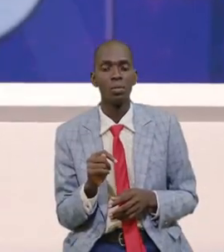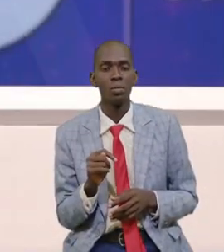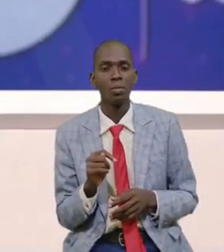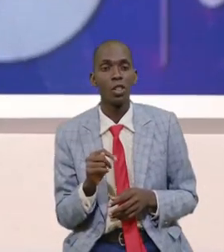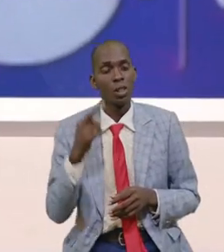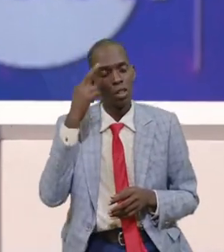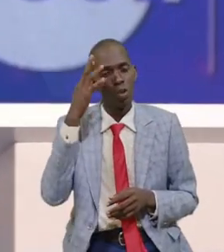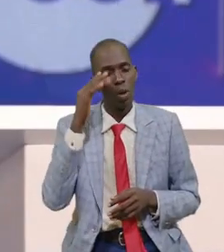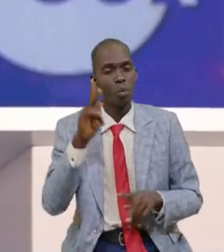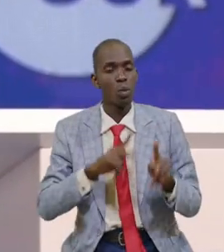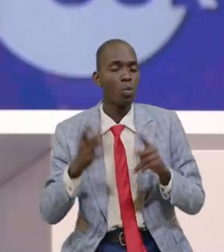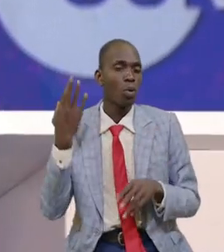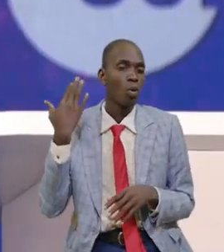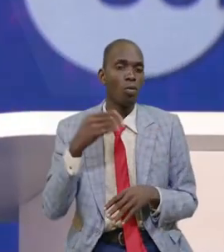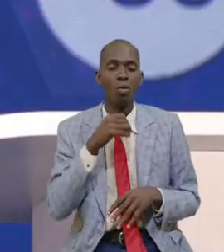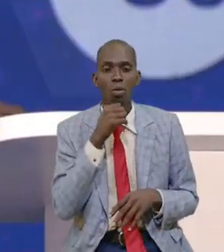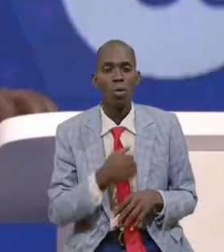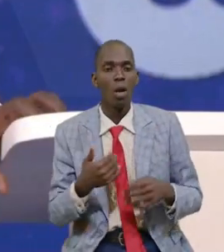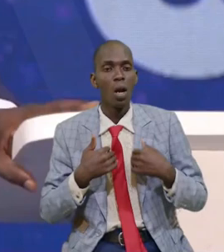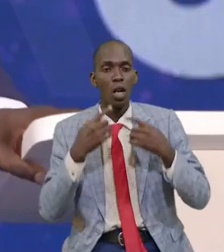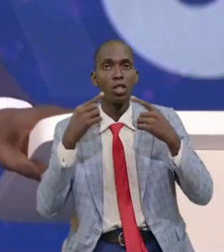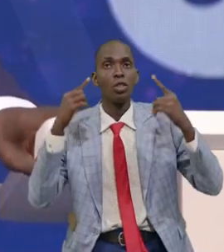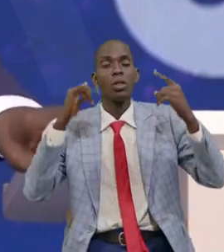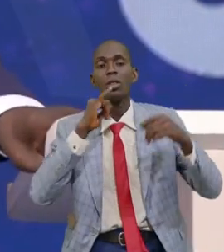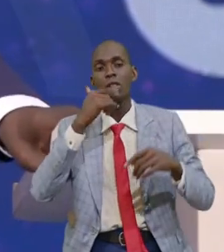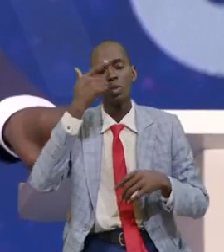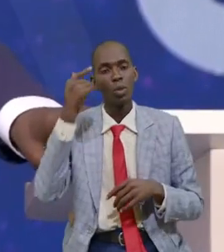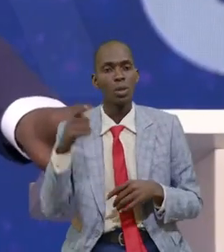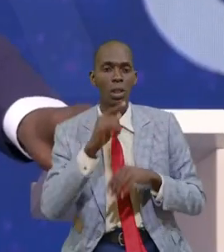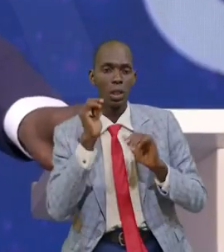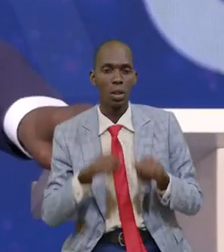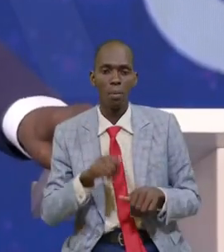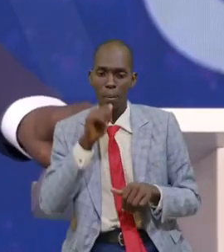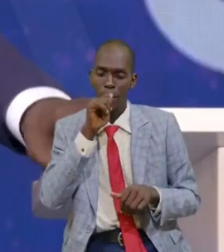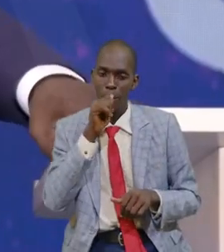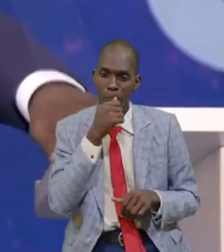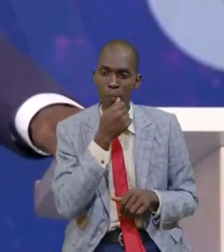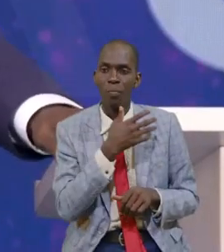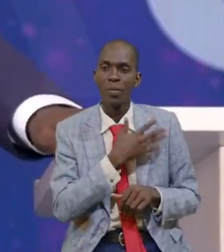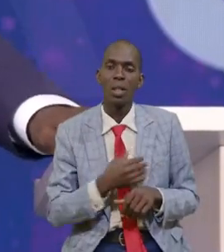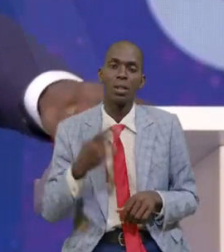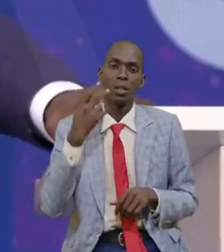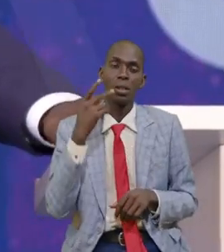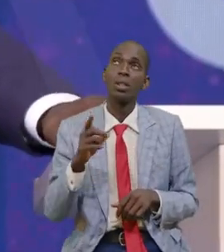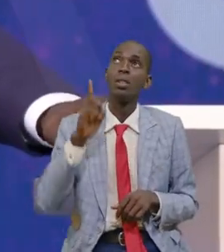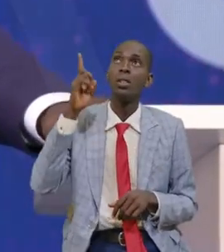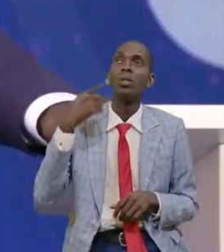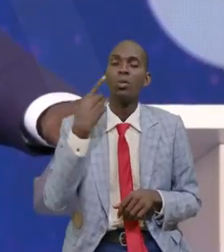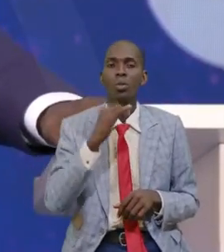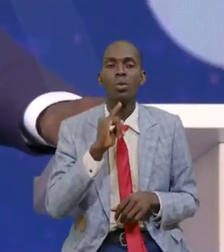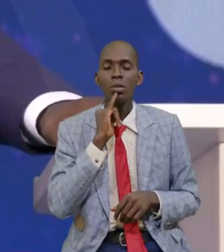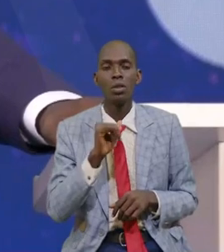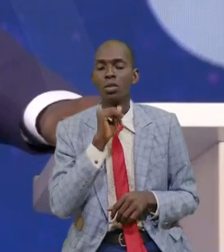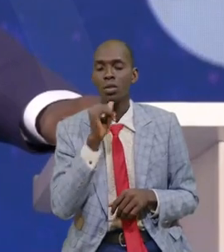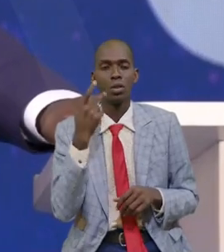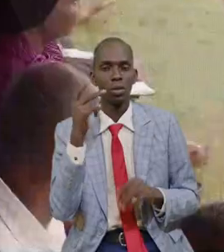is because every time they could endure as seeing him who is invisible. He